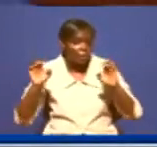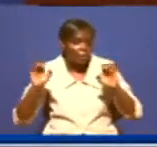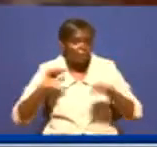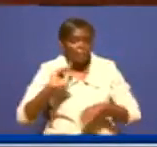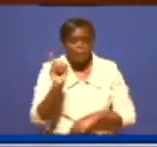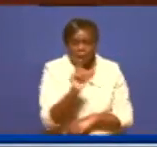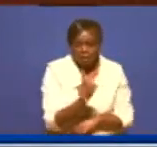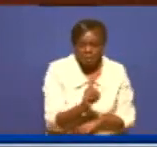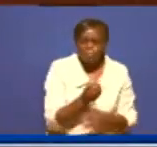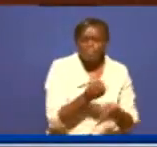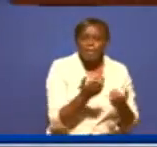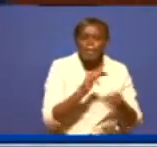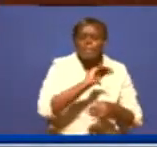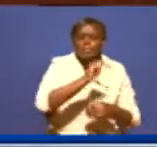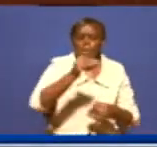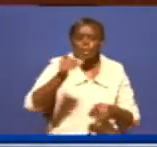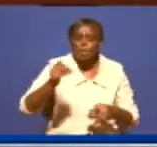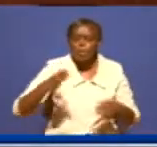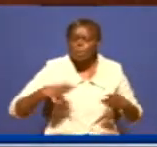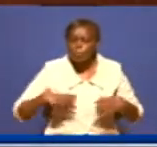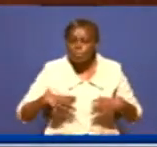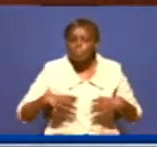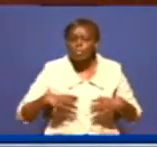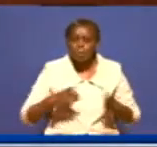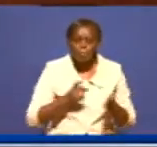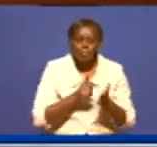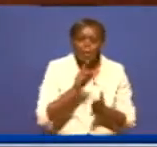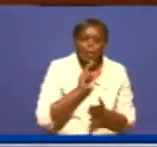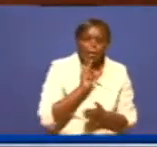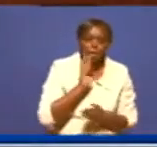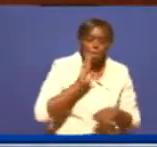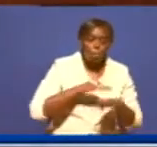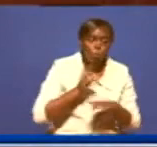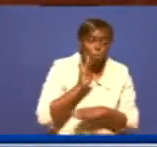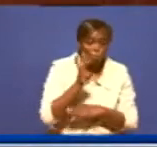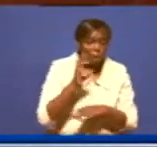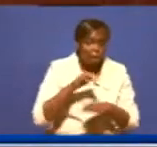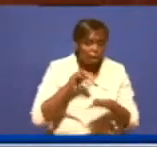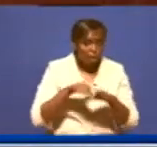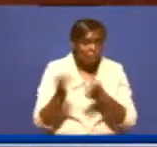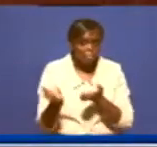and many other big towns. People are paying goodwill payments, Madam Speaker.